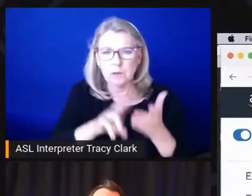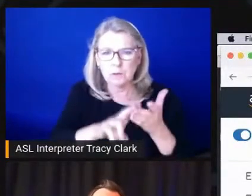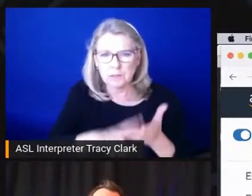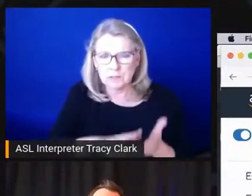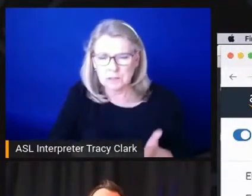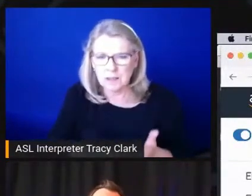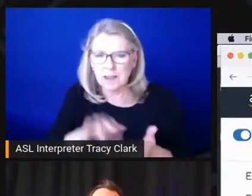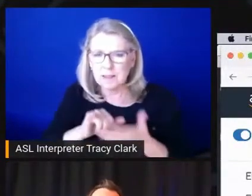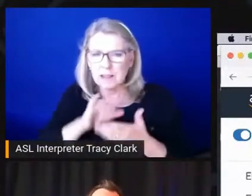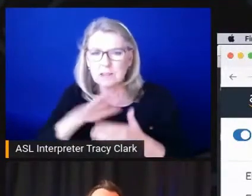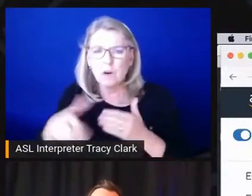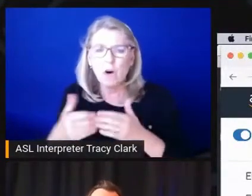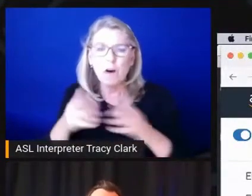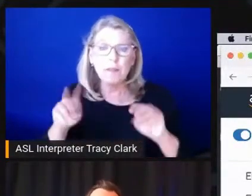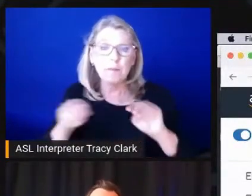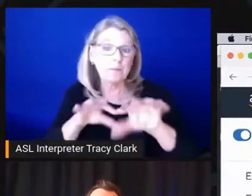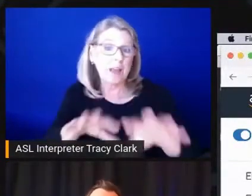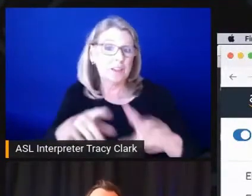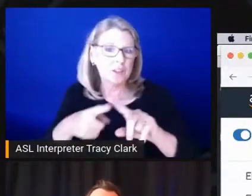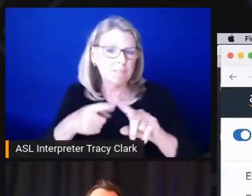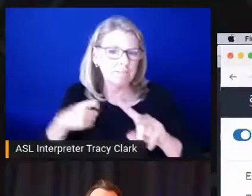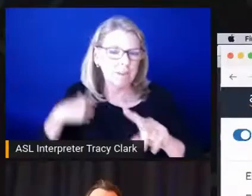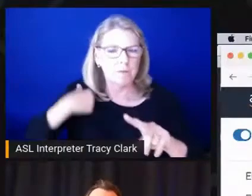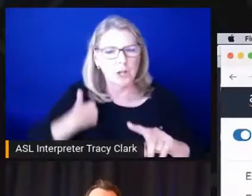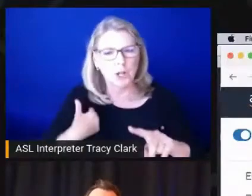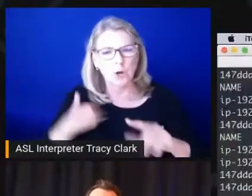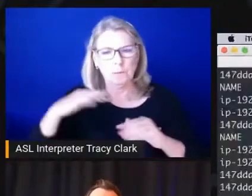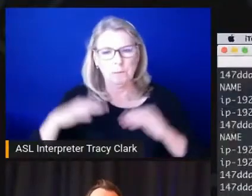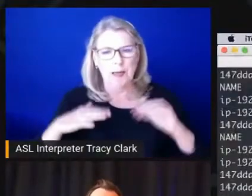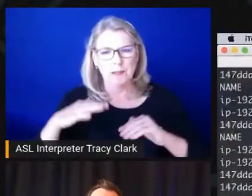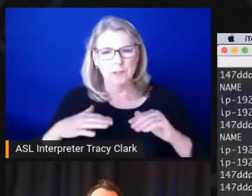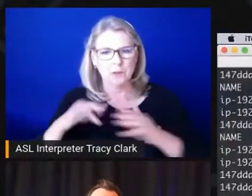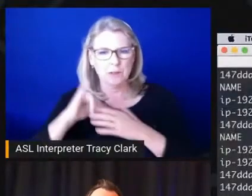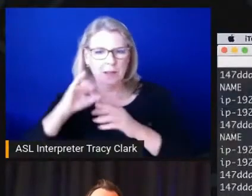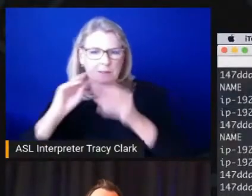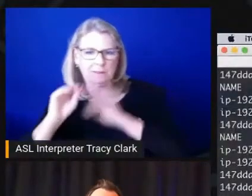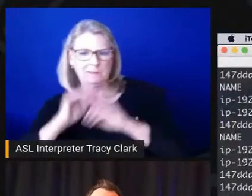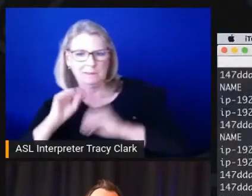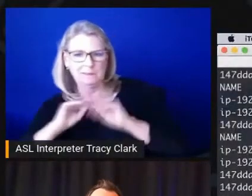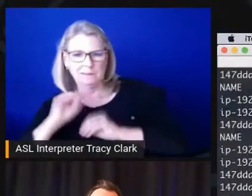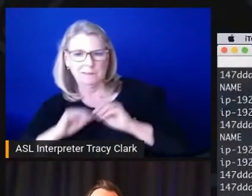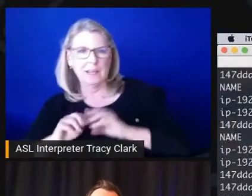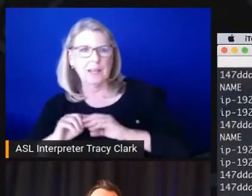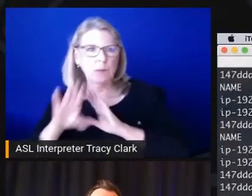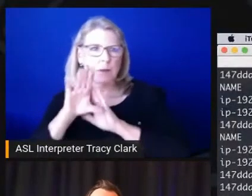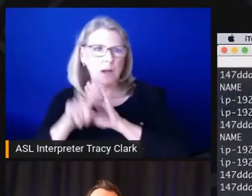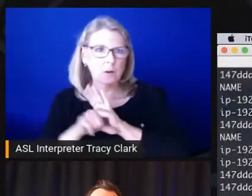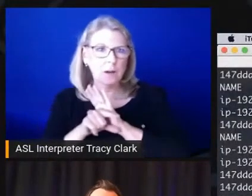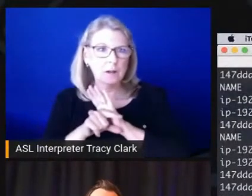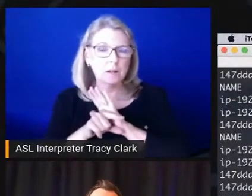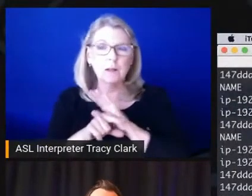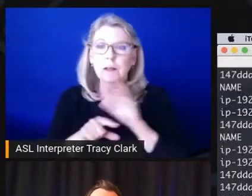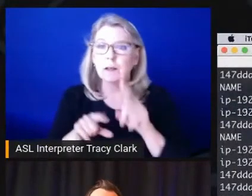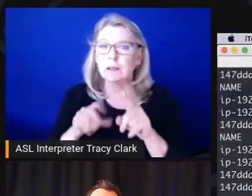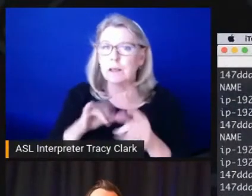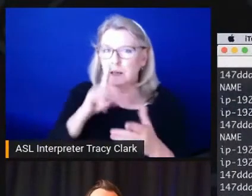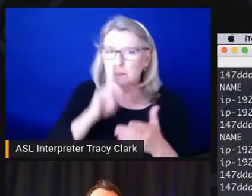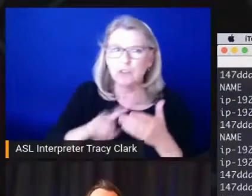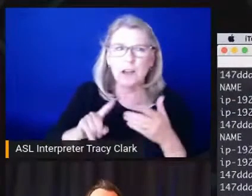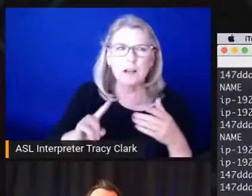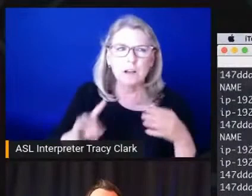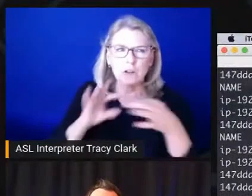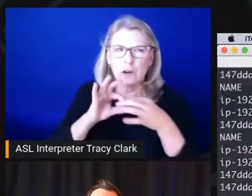that basically is doing for you in the background. So let's check the connectivity.